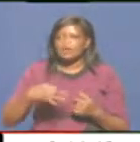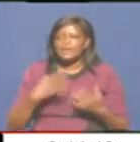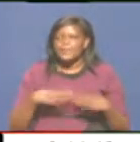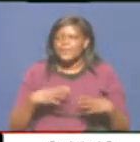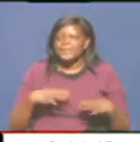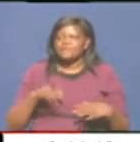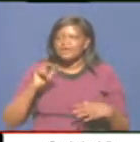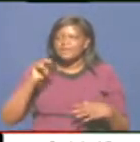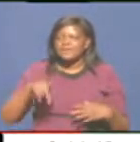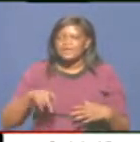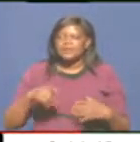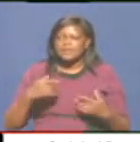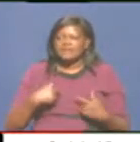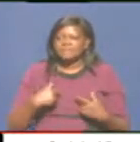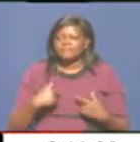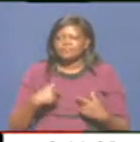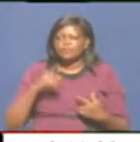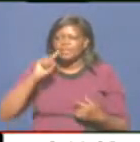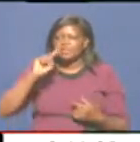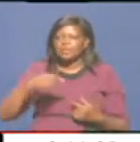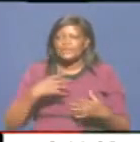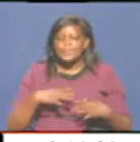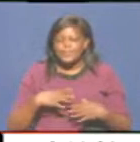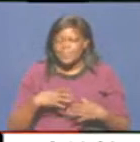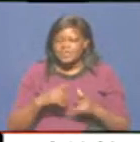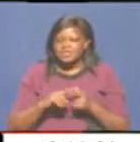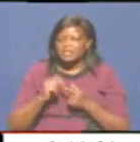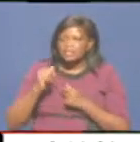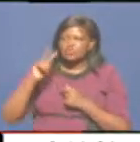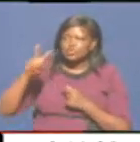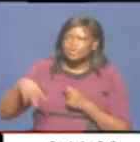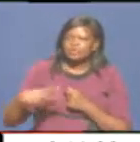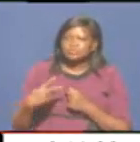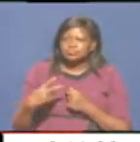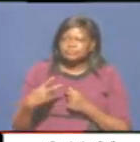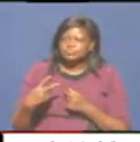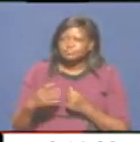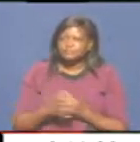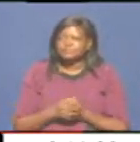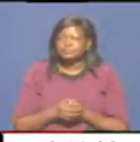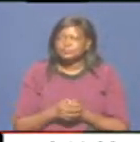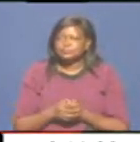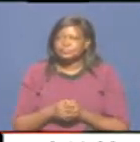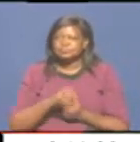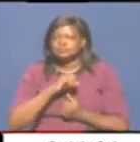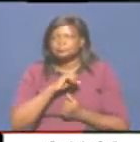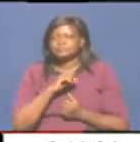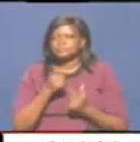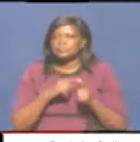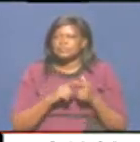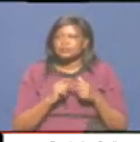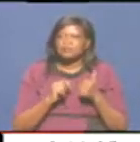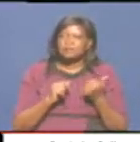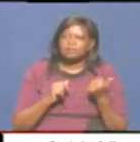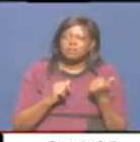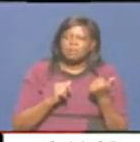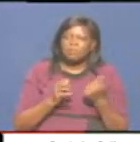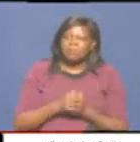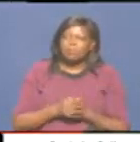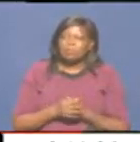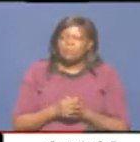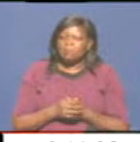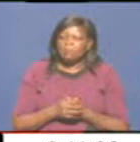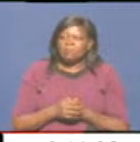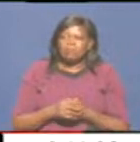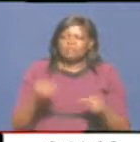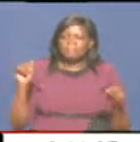dais will accommodate 1,000 people, then another 2,000 people from these other stands that are within the stadium, and that fills the